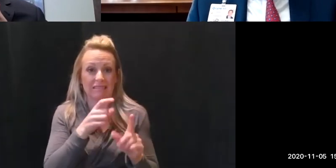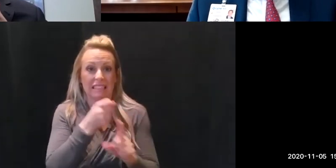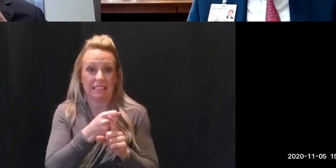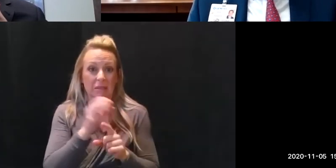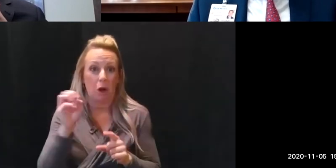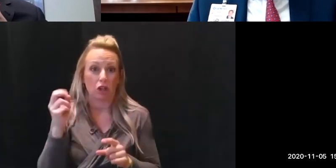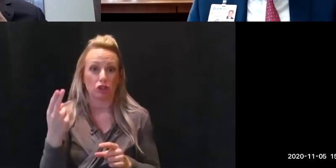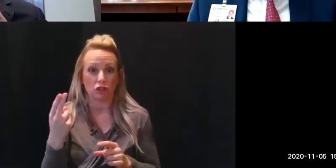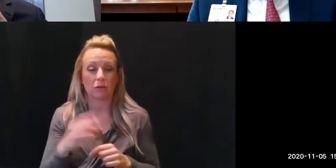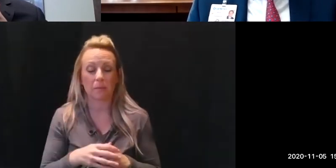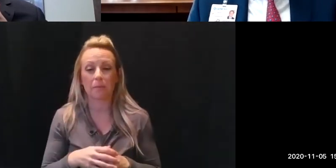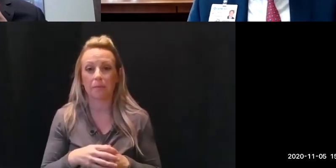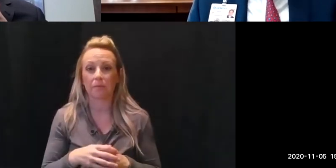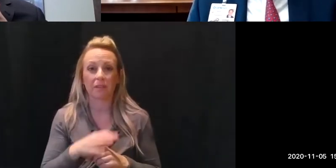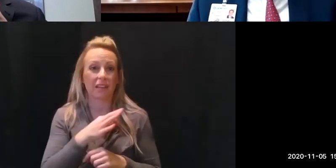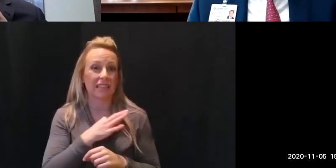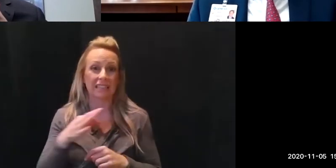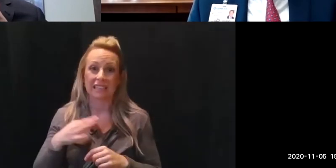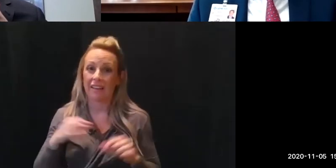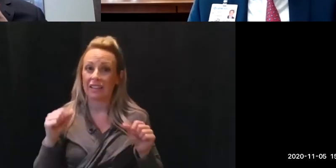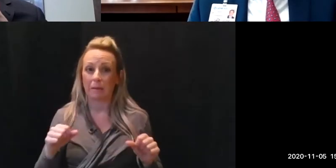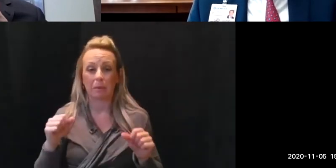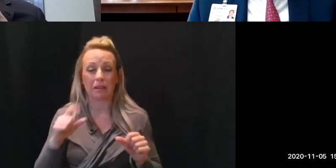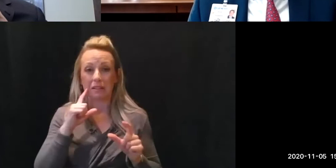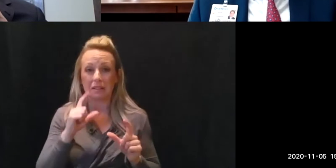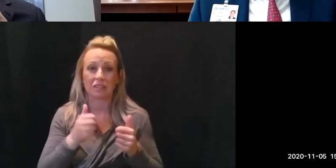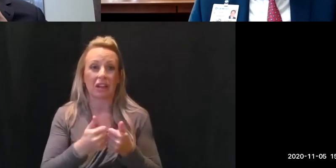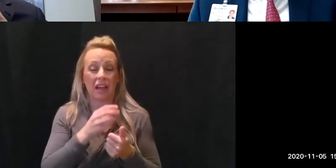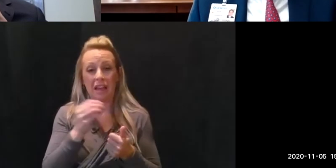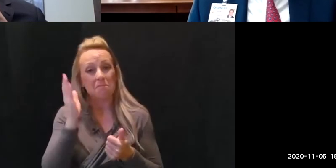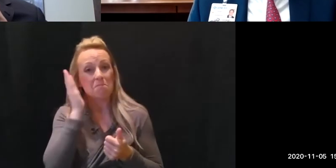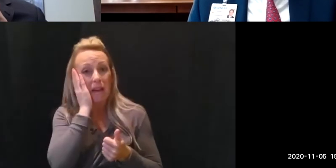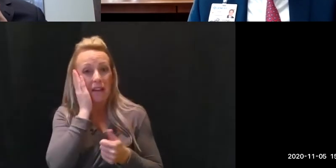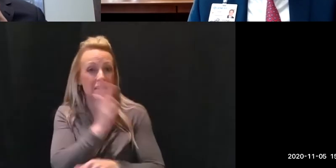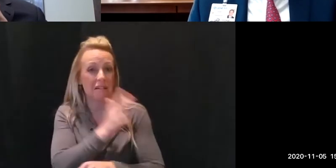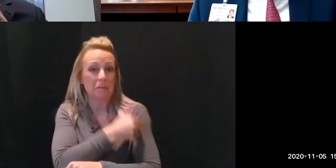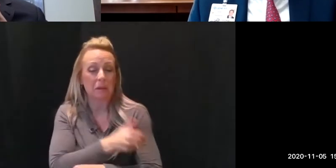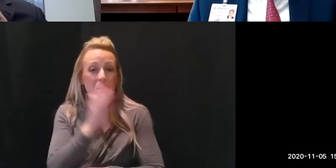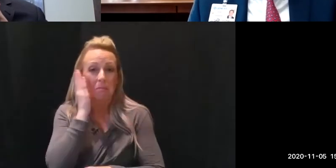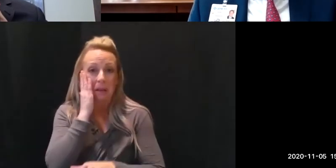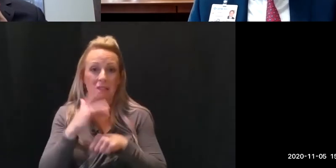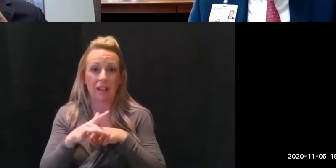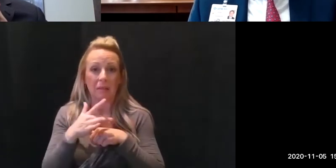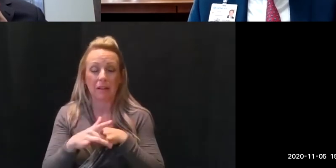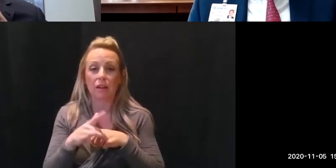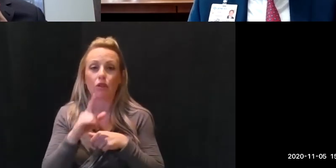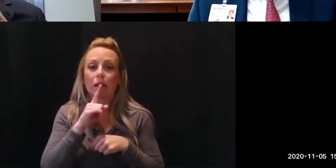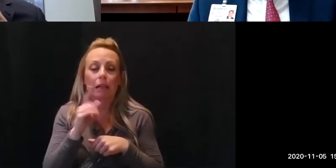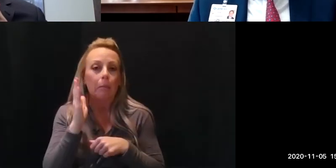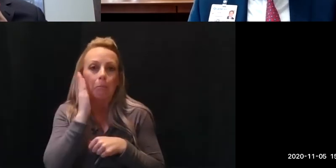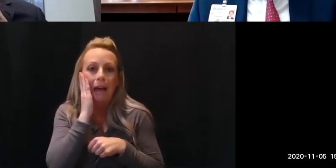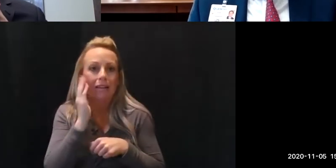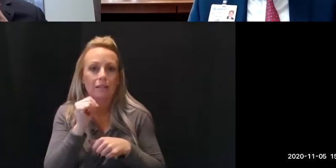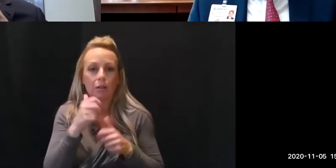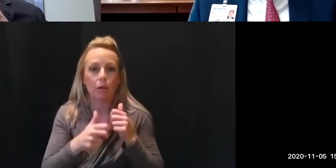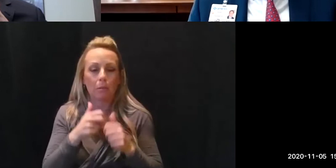Staff capabilities are a challenge. Everyone wants to talk with us about beds and bed availability. Beds is not the issue. It's how many beds